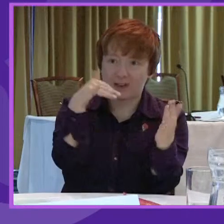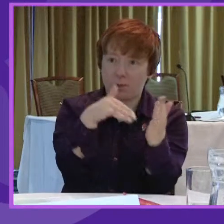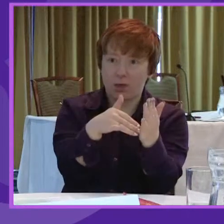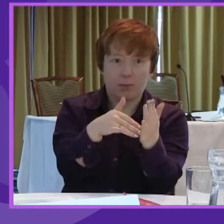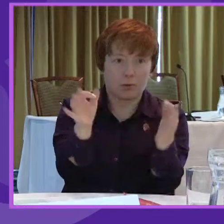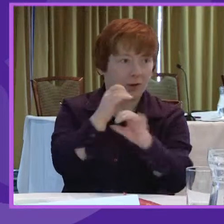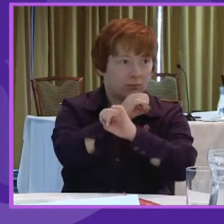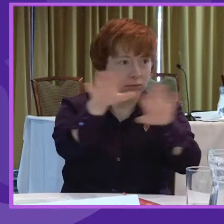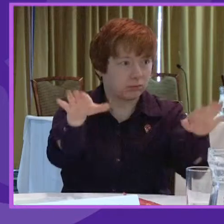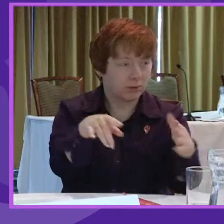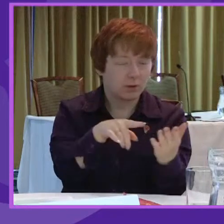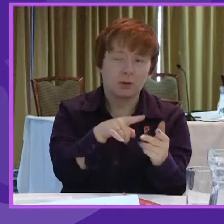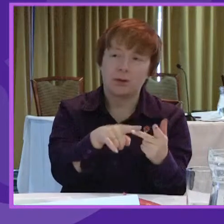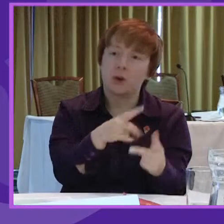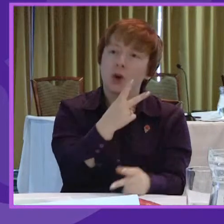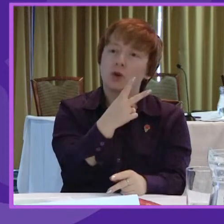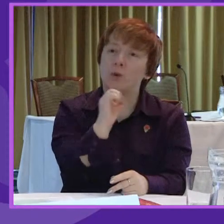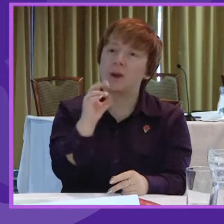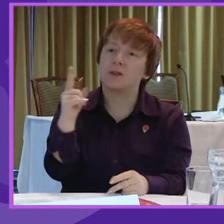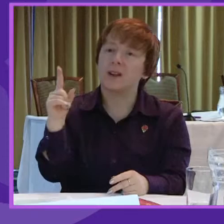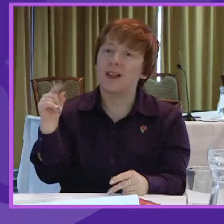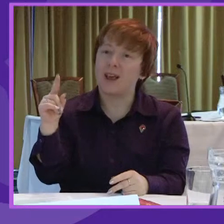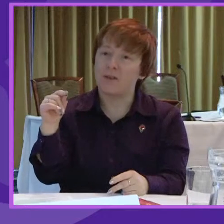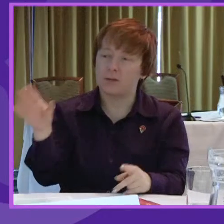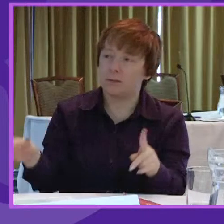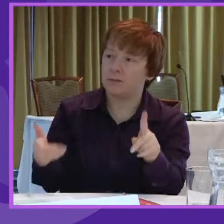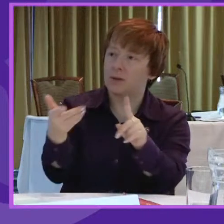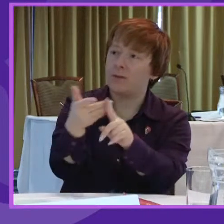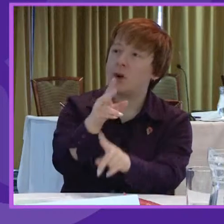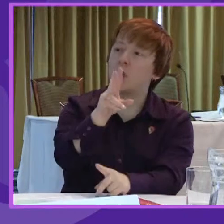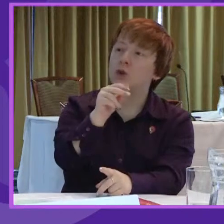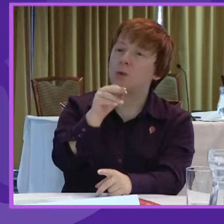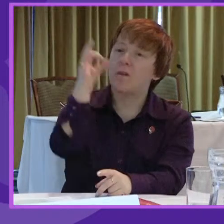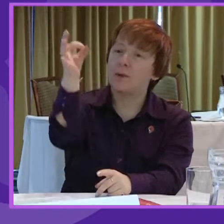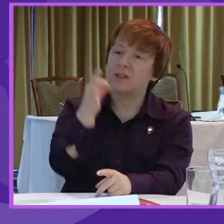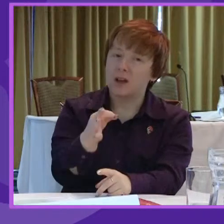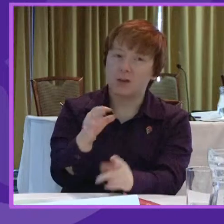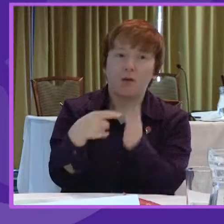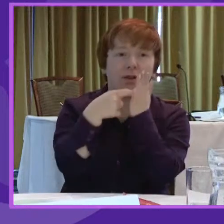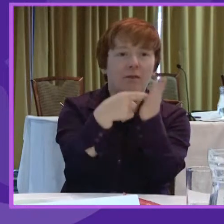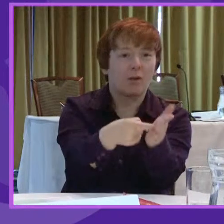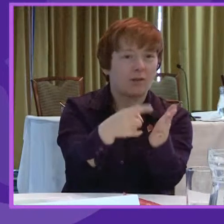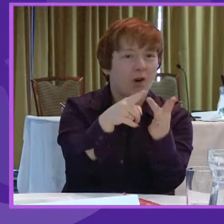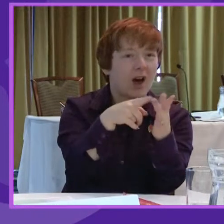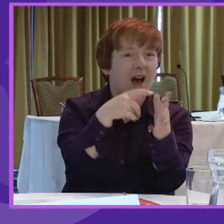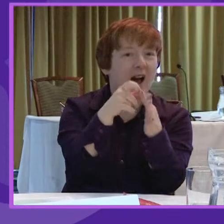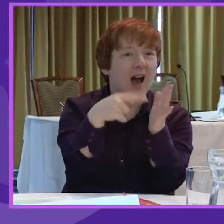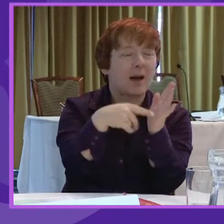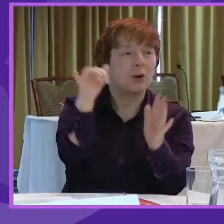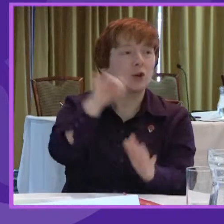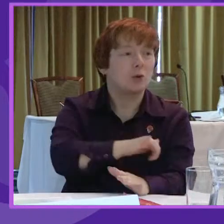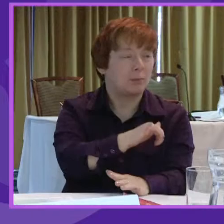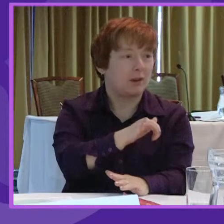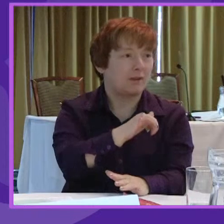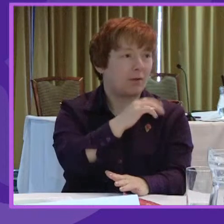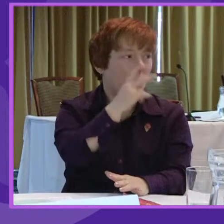couple of examples from that. So 2011, a target was set for 12% of referrals to IAP to be for older people,